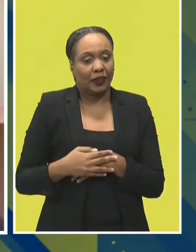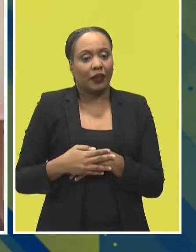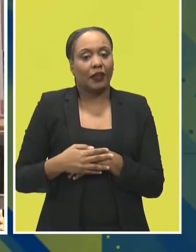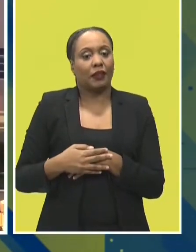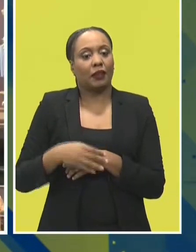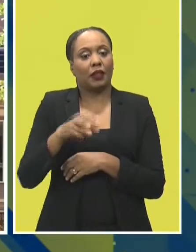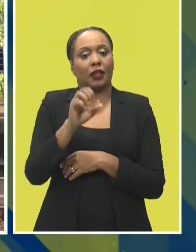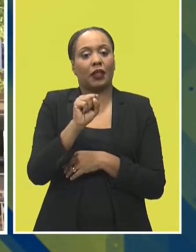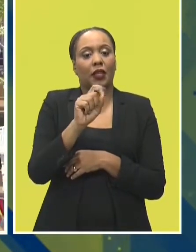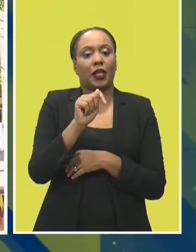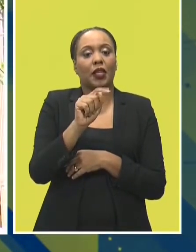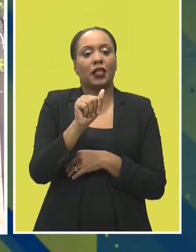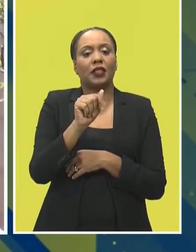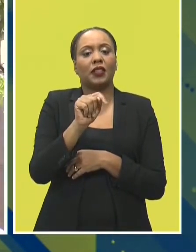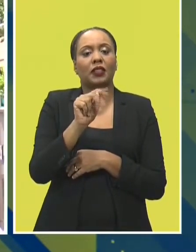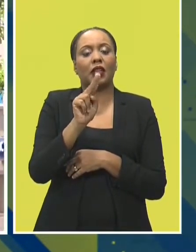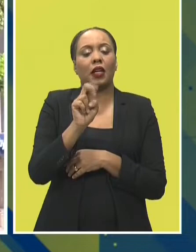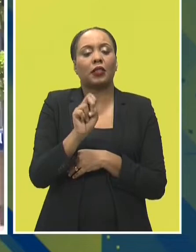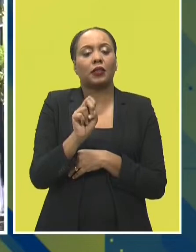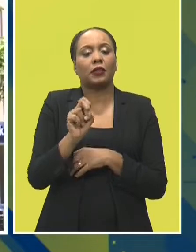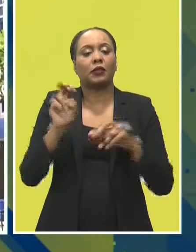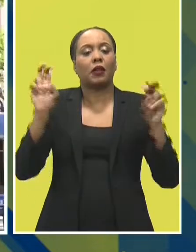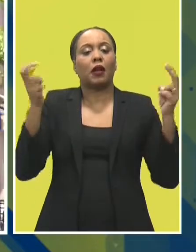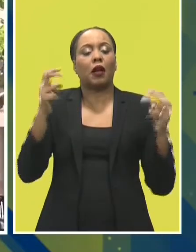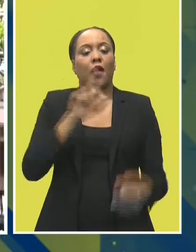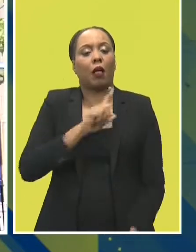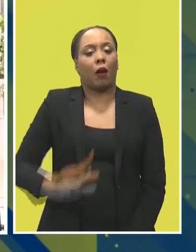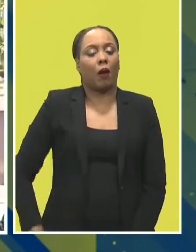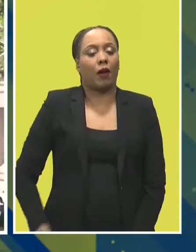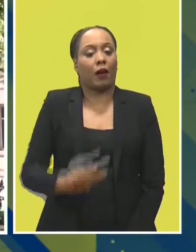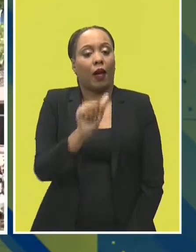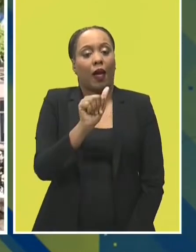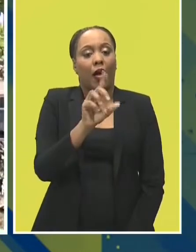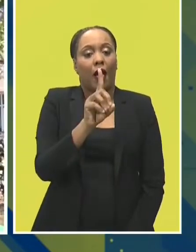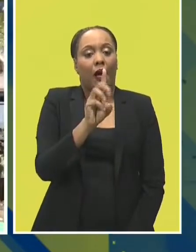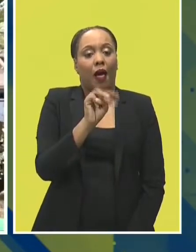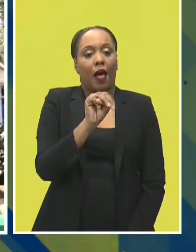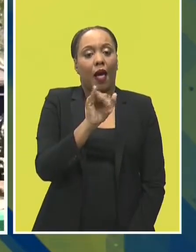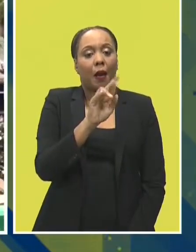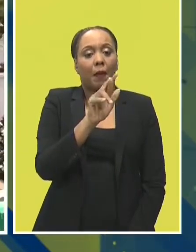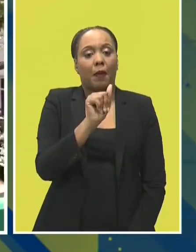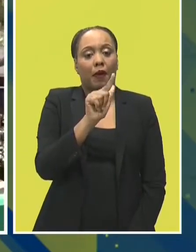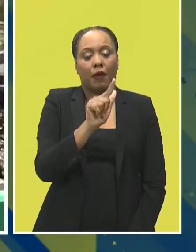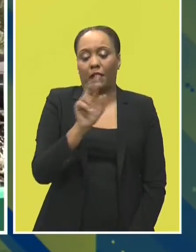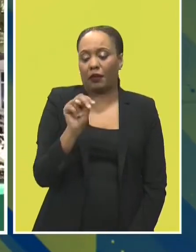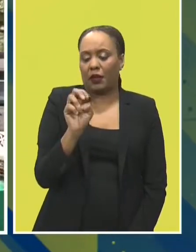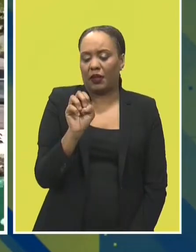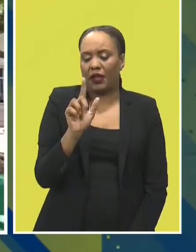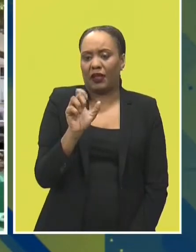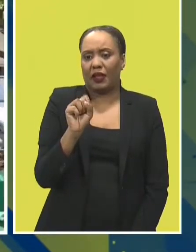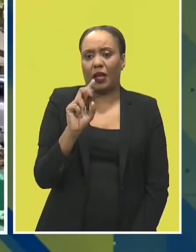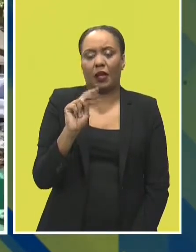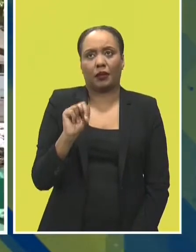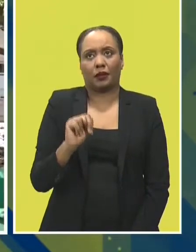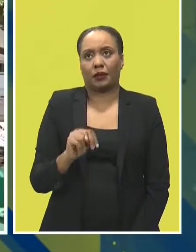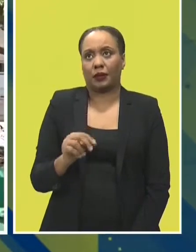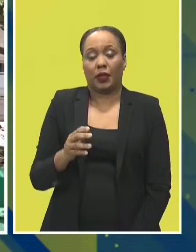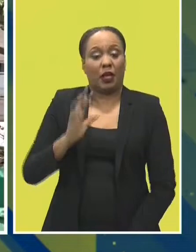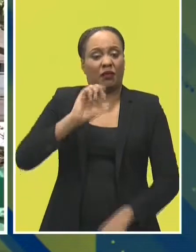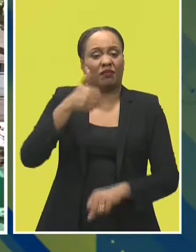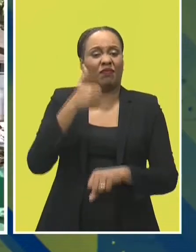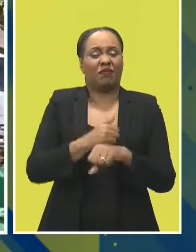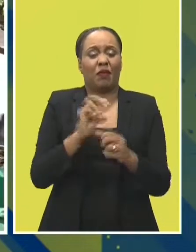statue of Lord Admiral Nelson. Now, this statue was erected way back on